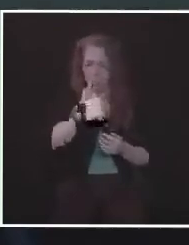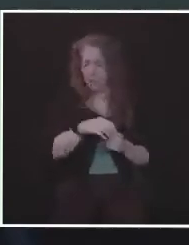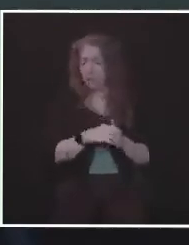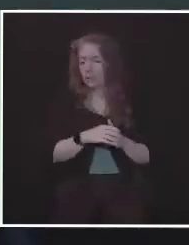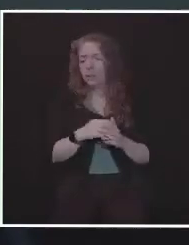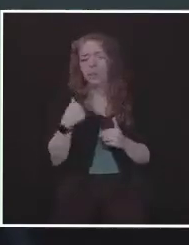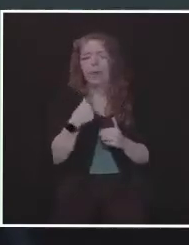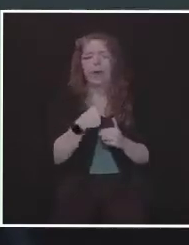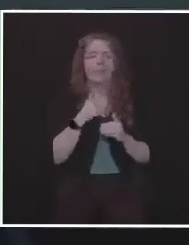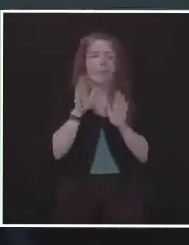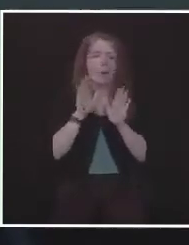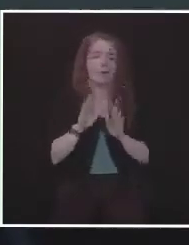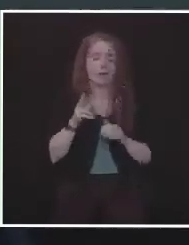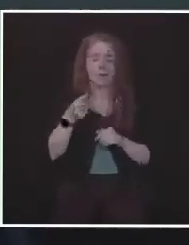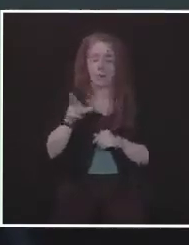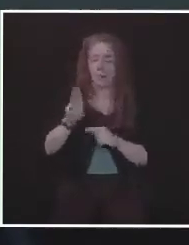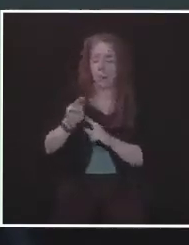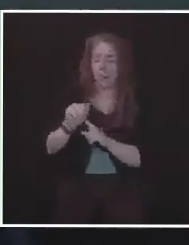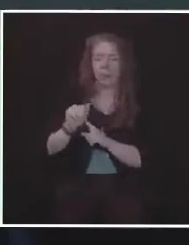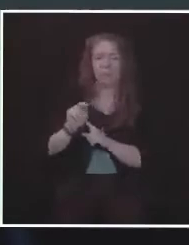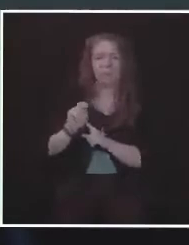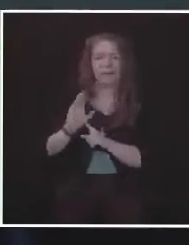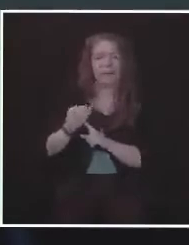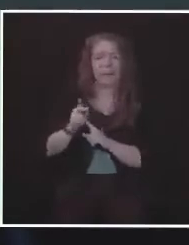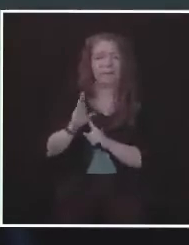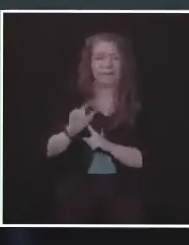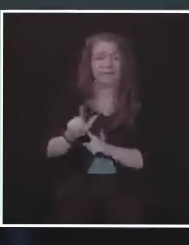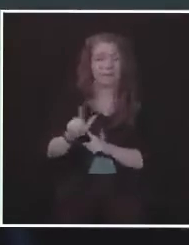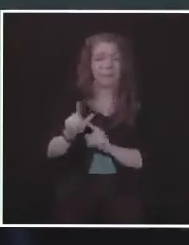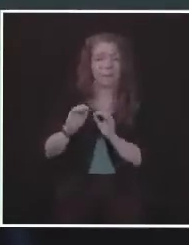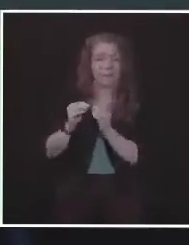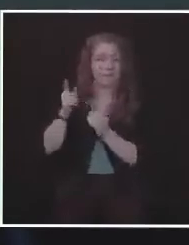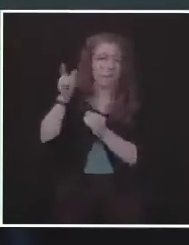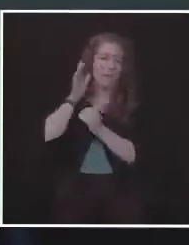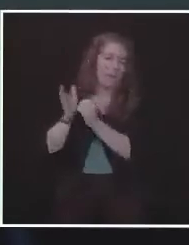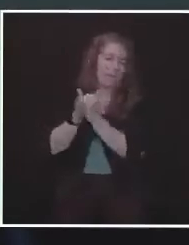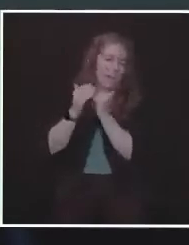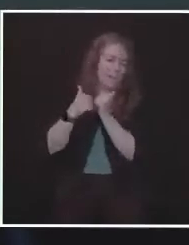that will help us get to the right answer. But absolutely.